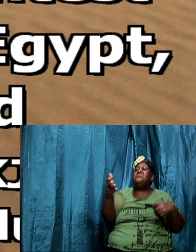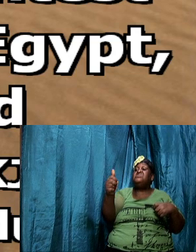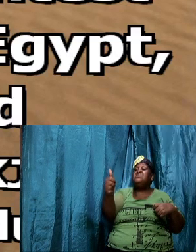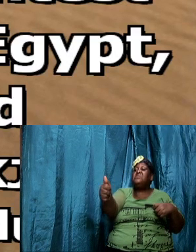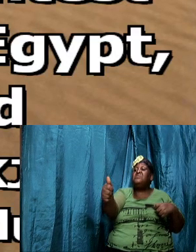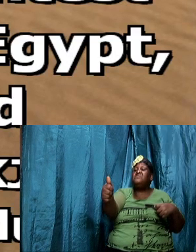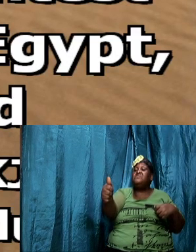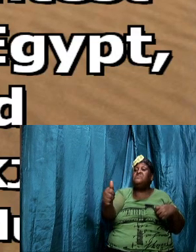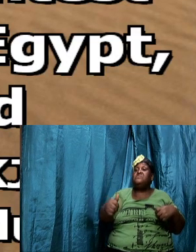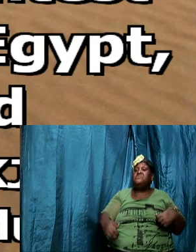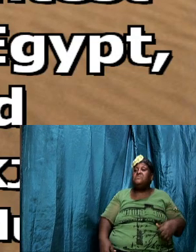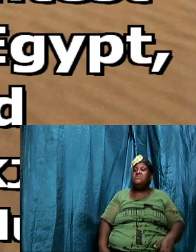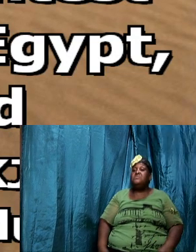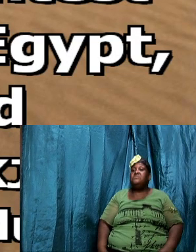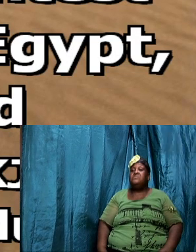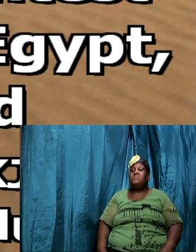themselves.